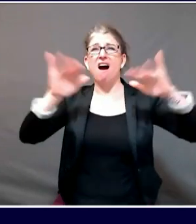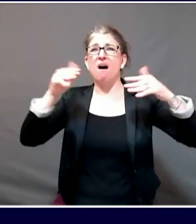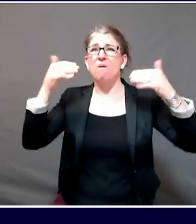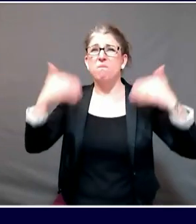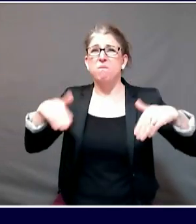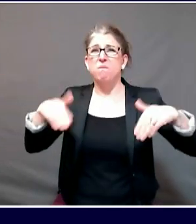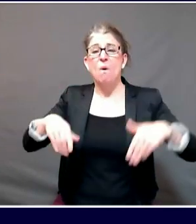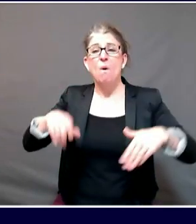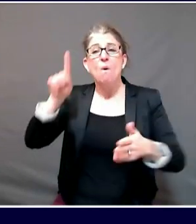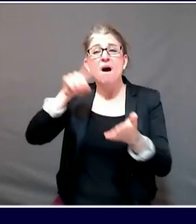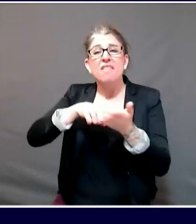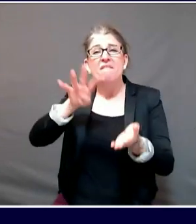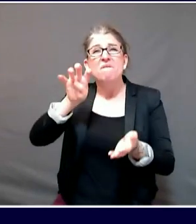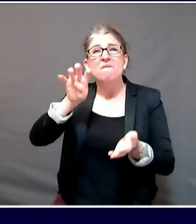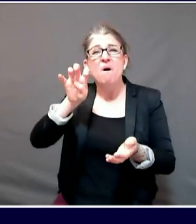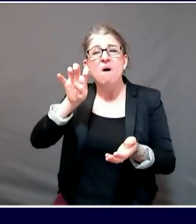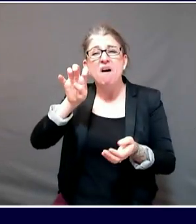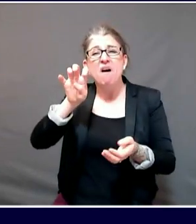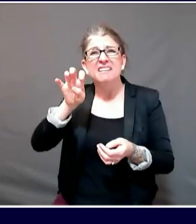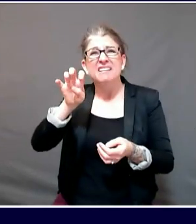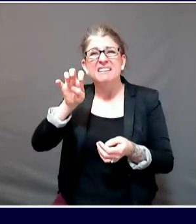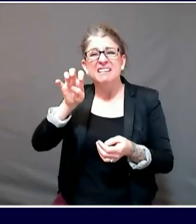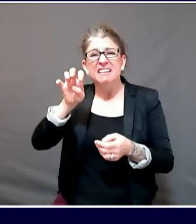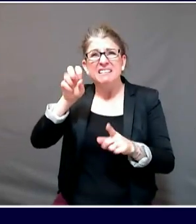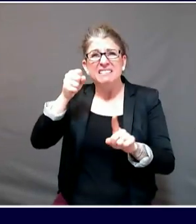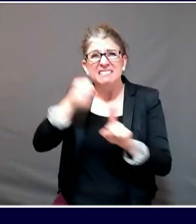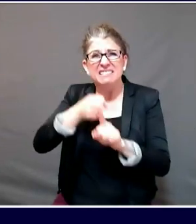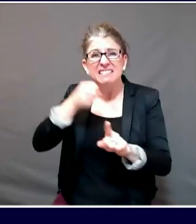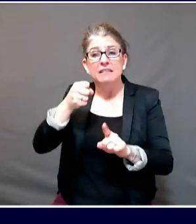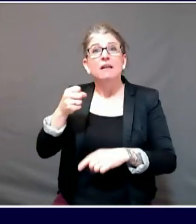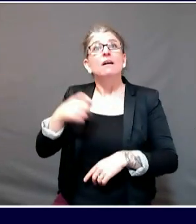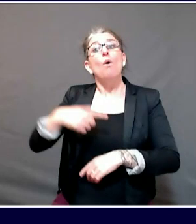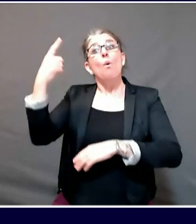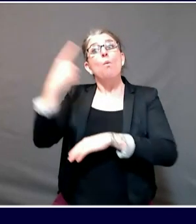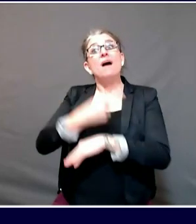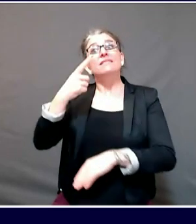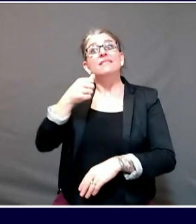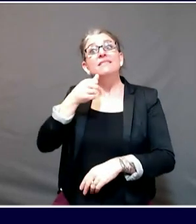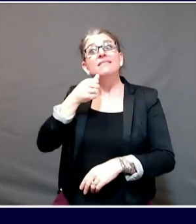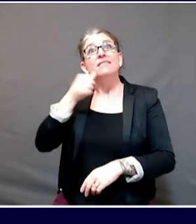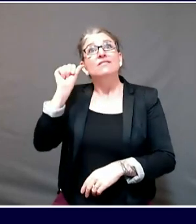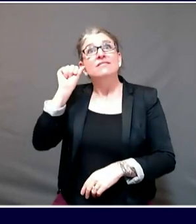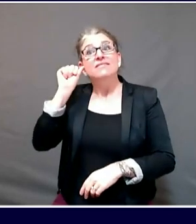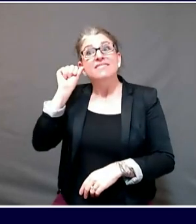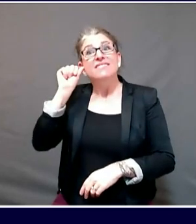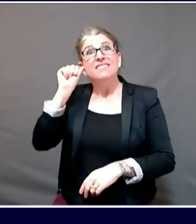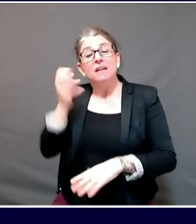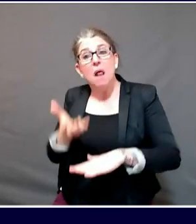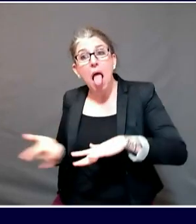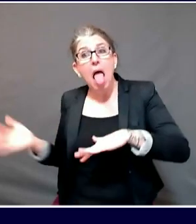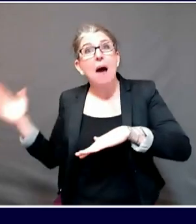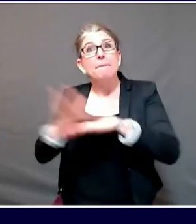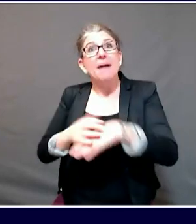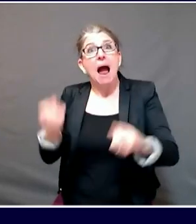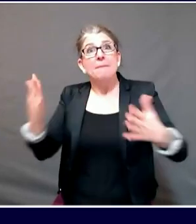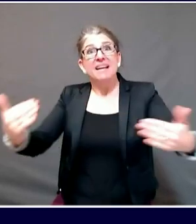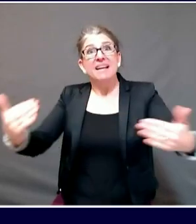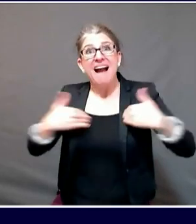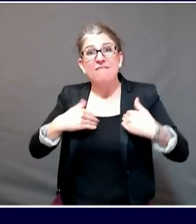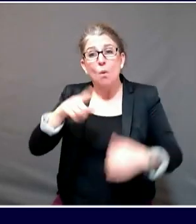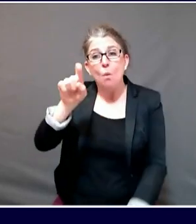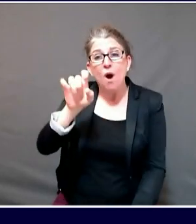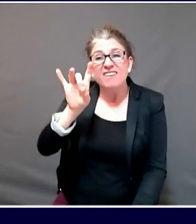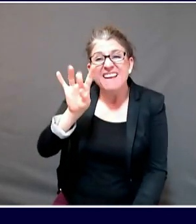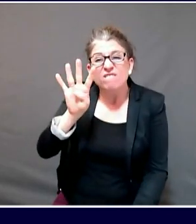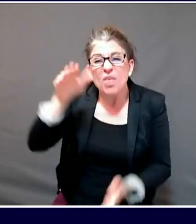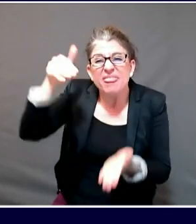184,000 new cases just yesterday alone. Over the past week, there has been an average of